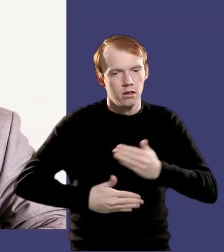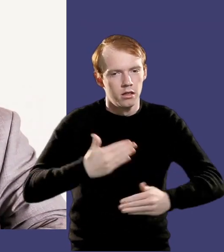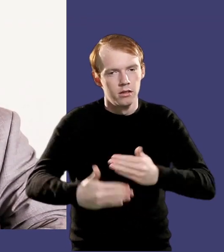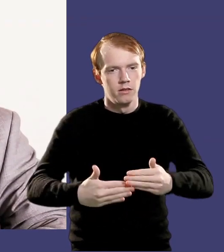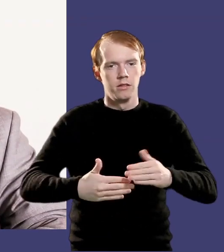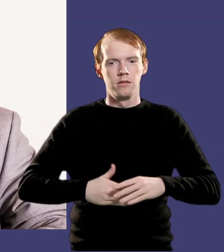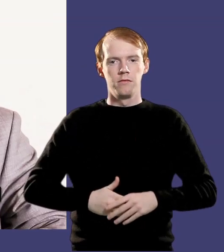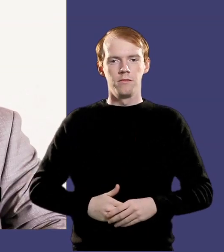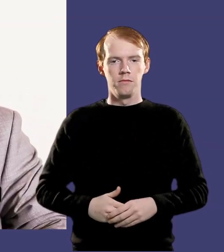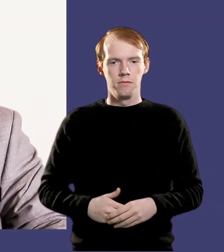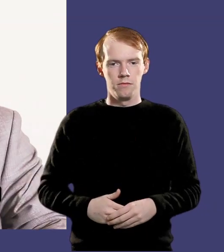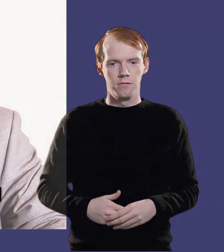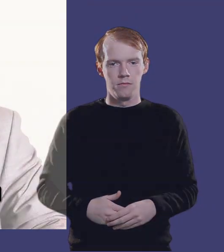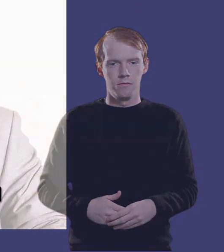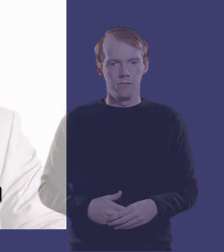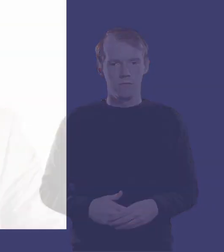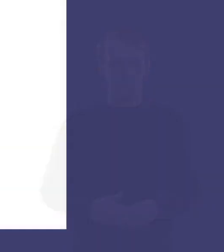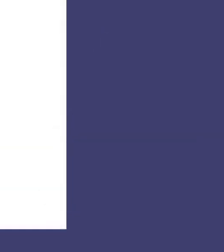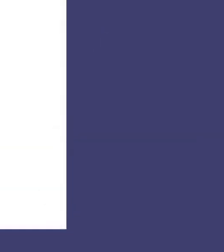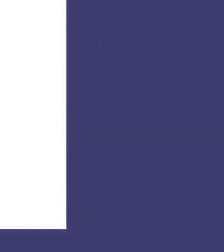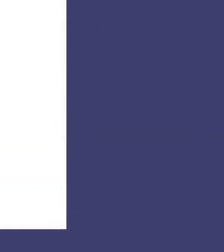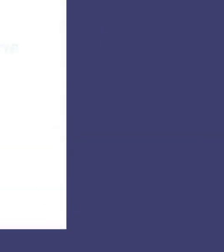children and young people in those areas that they've identified.